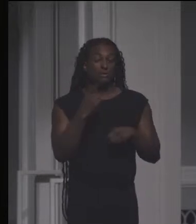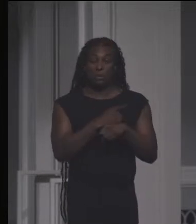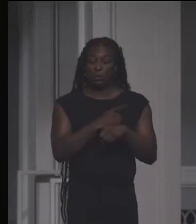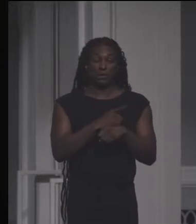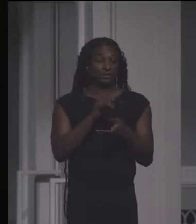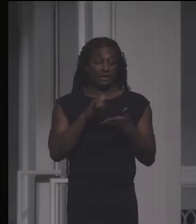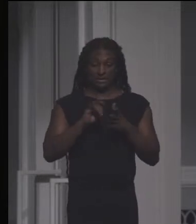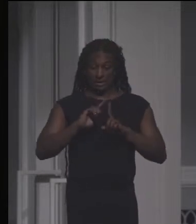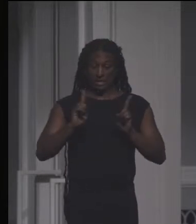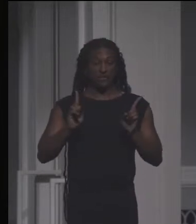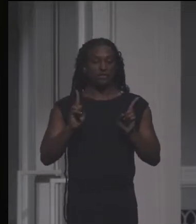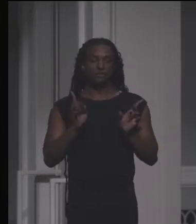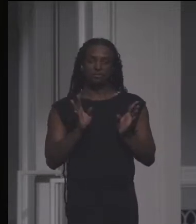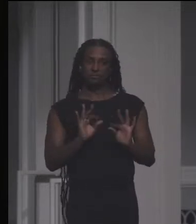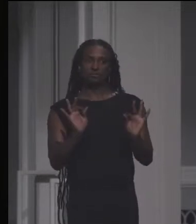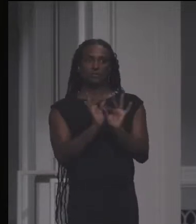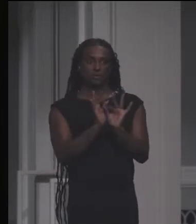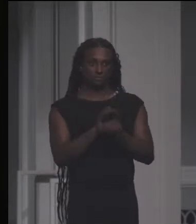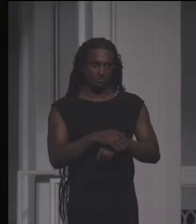does.